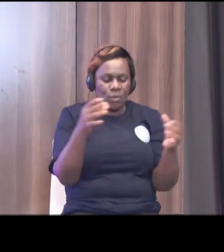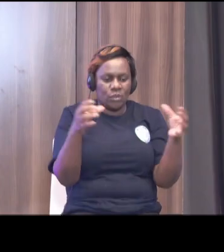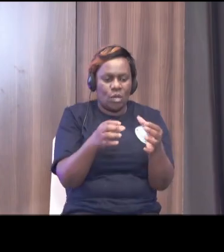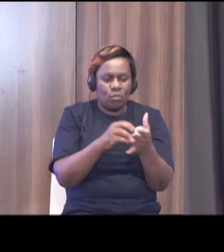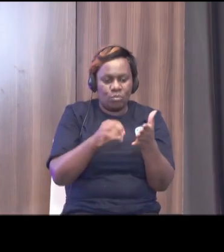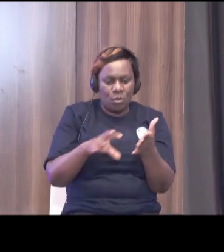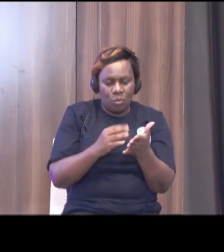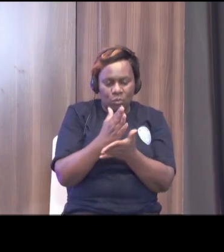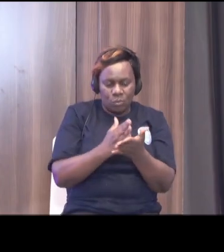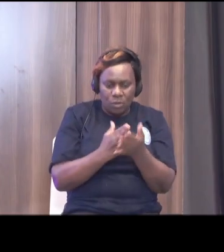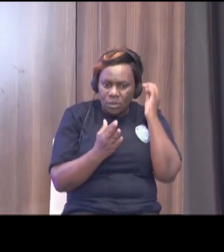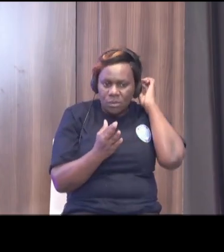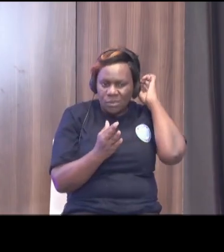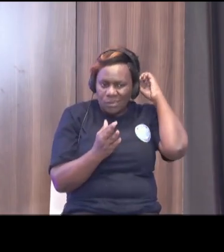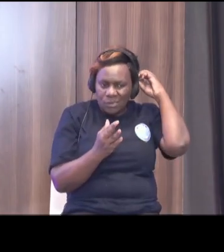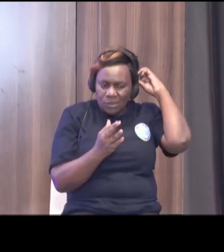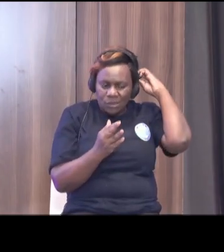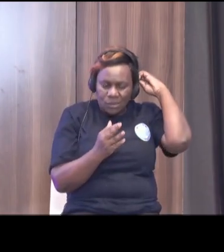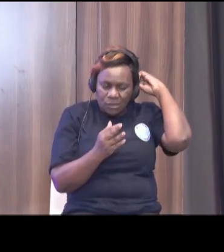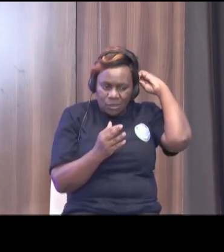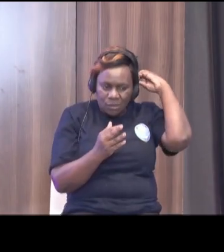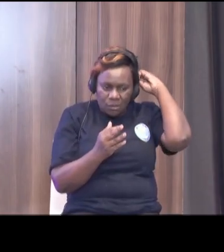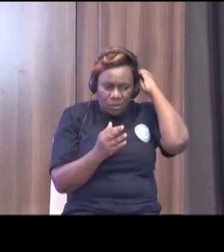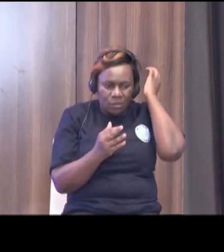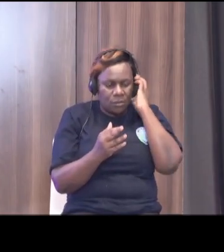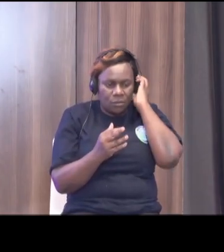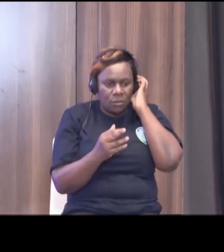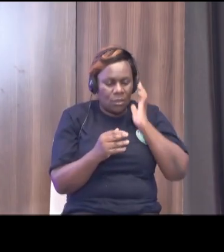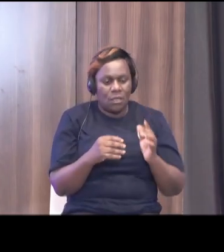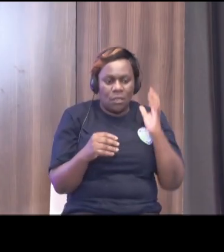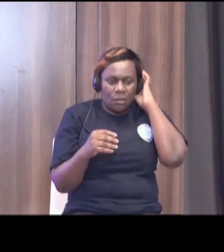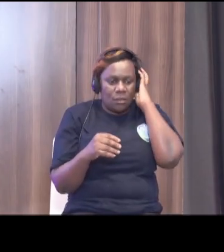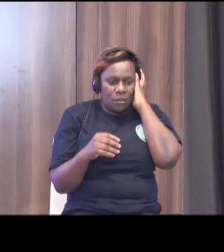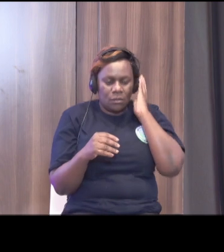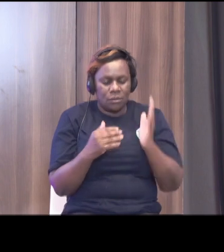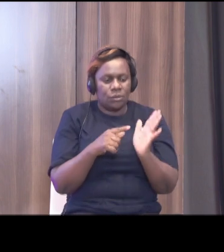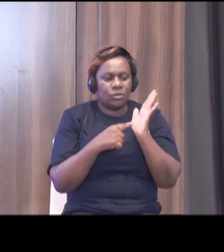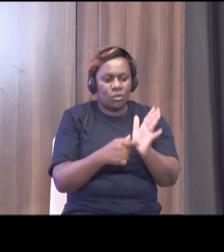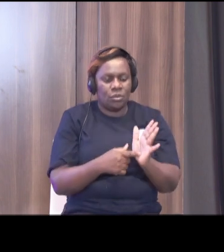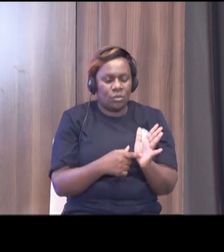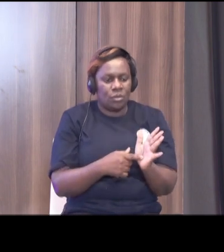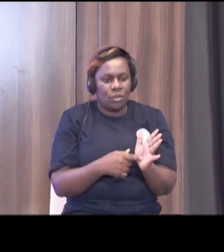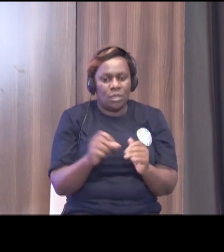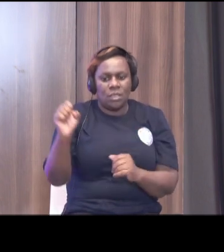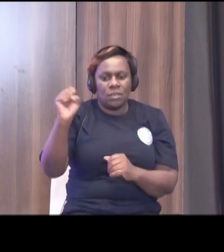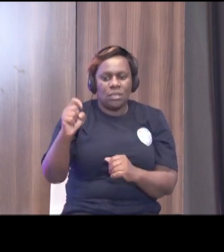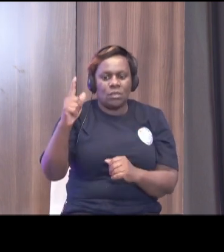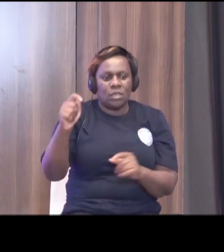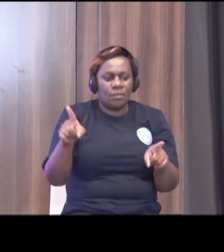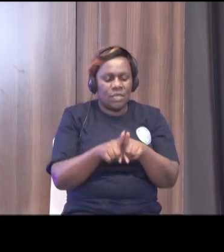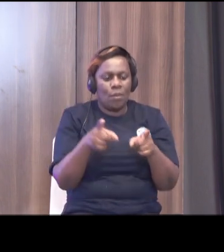few observations because of missing values for the covariates, and I'm showing you this by serotype and then by